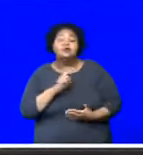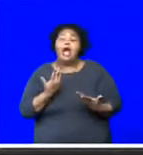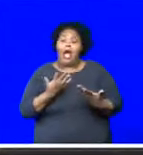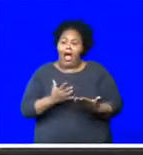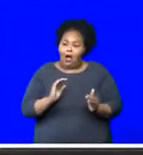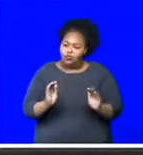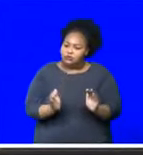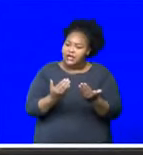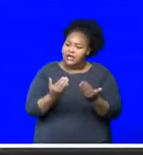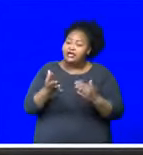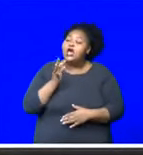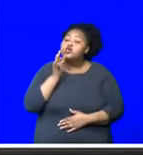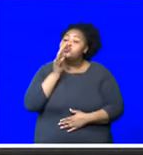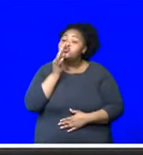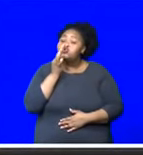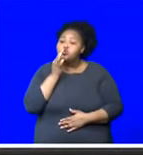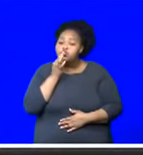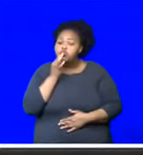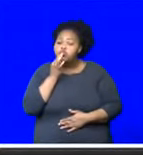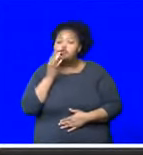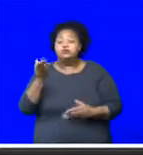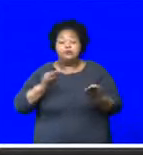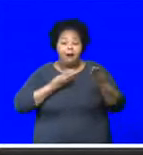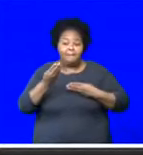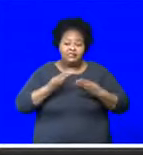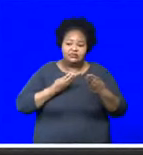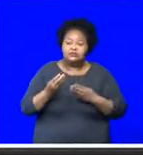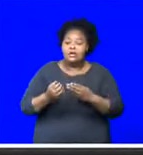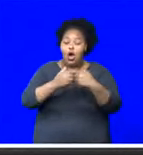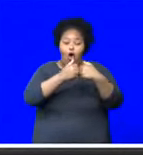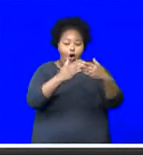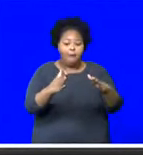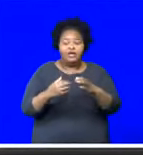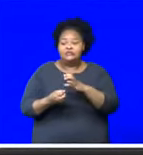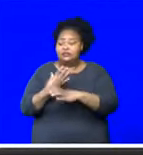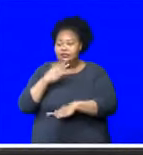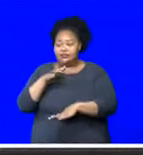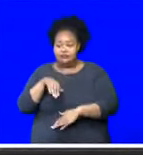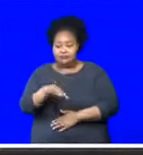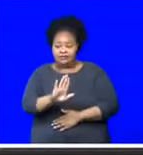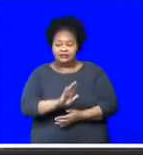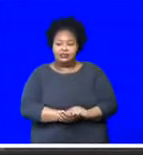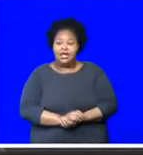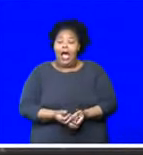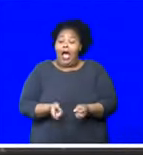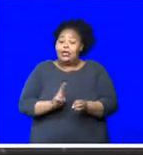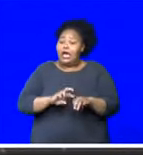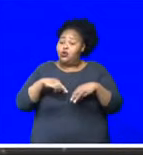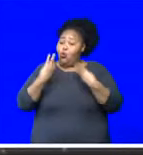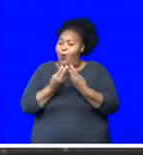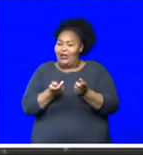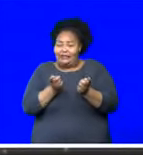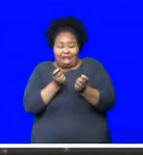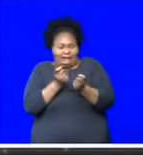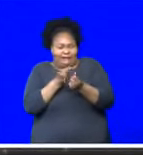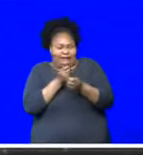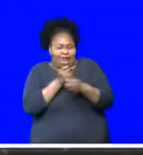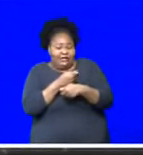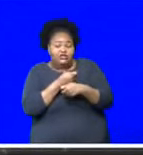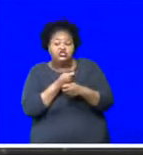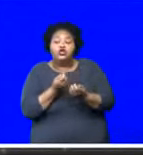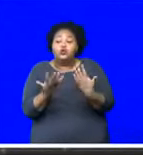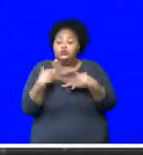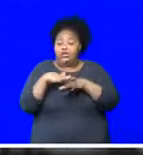marginalized groups. The world is constantly changing and innovation is of paramount importance for